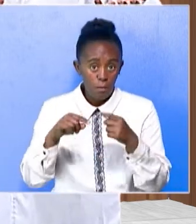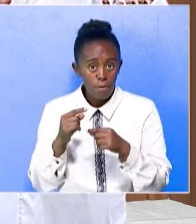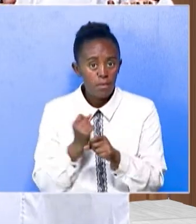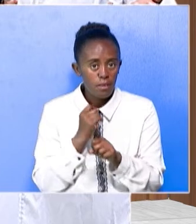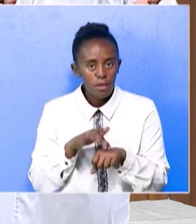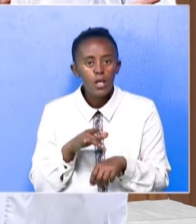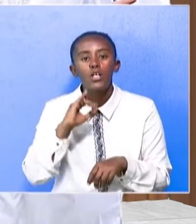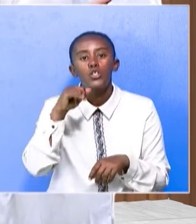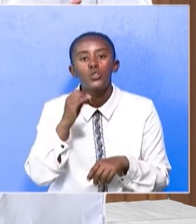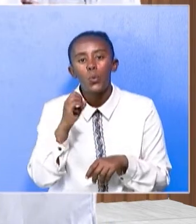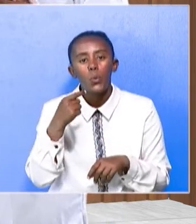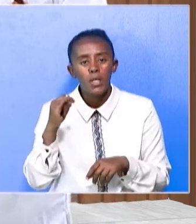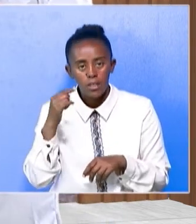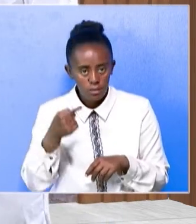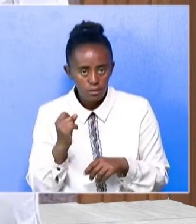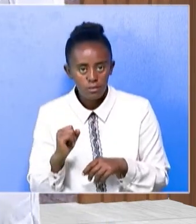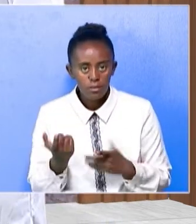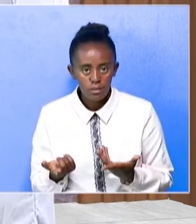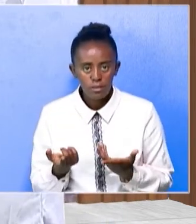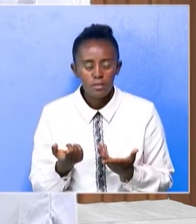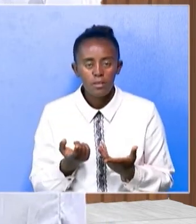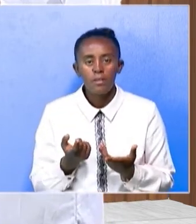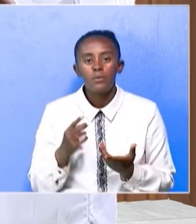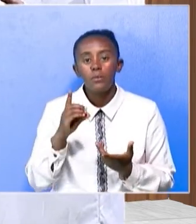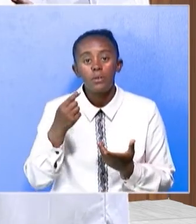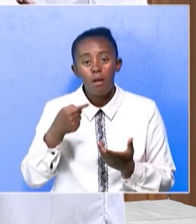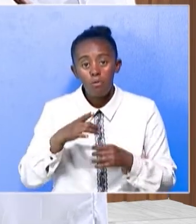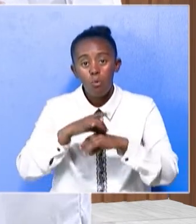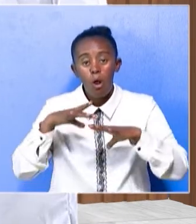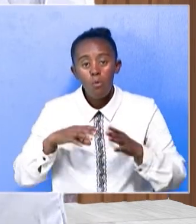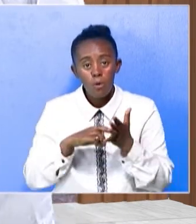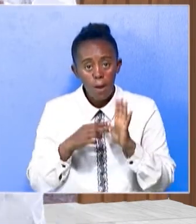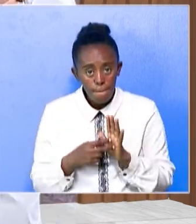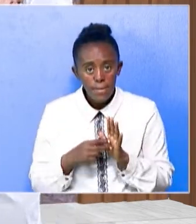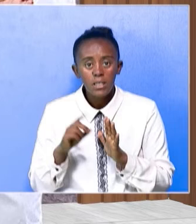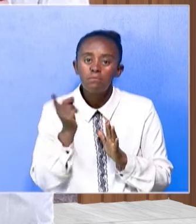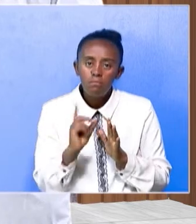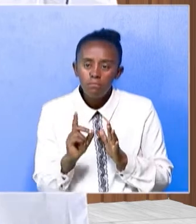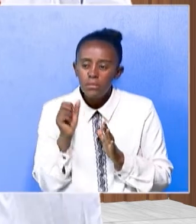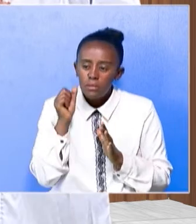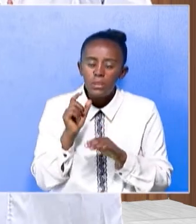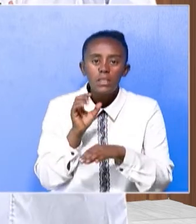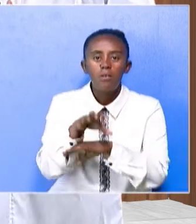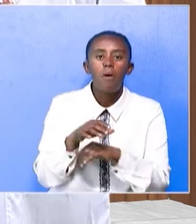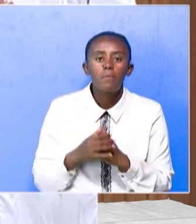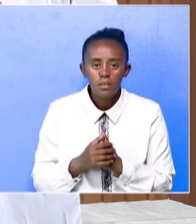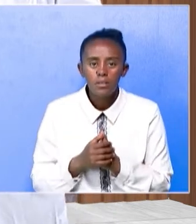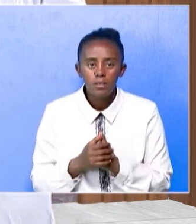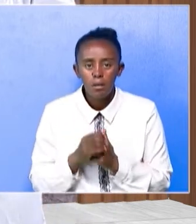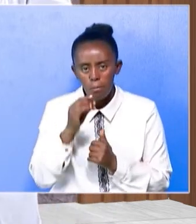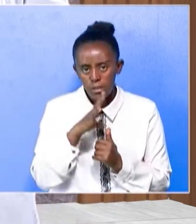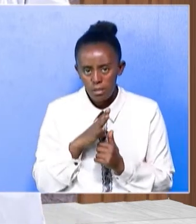call it as jogging, right? So he was jogging when the dog played on the ground, mean that, right, he may interrupt, you see, a